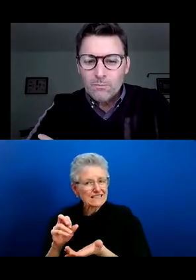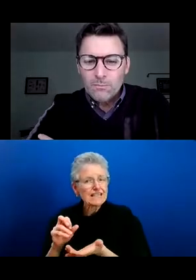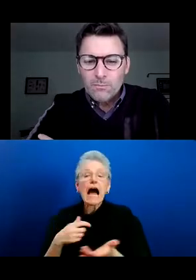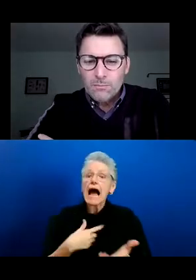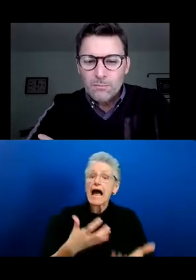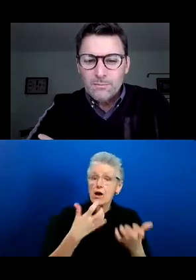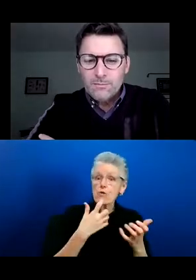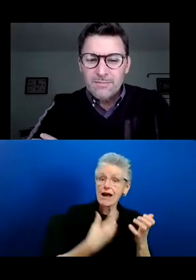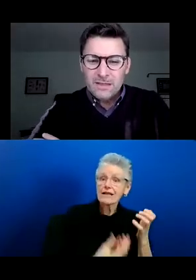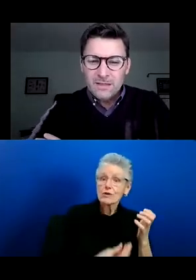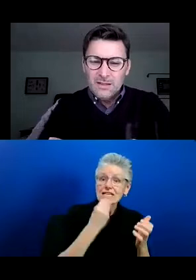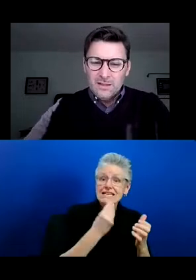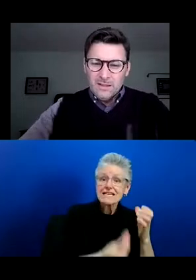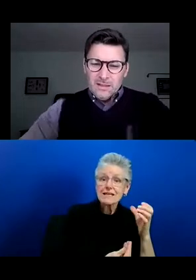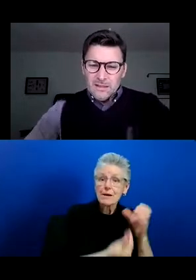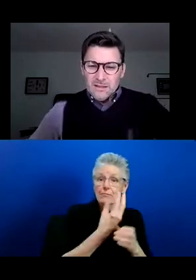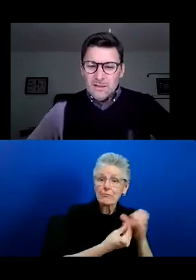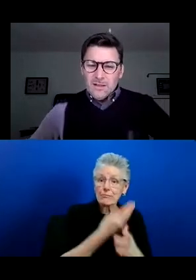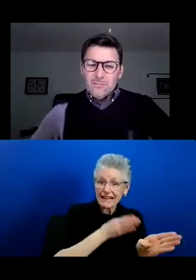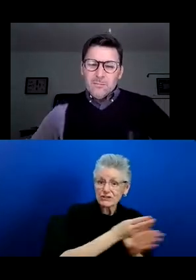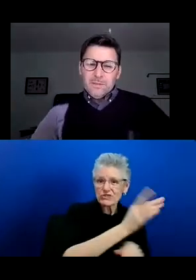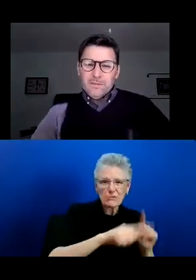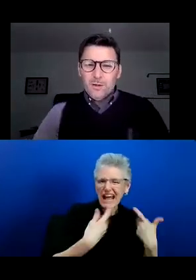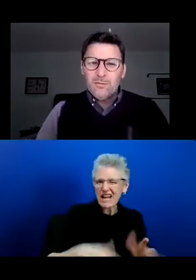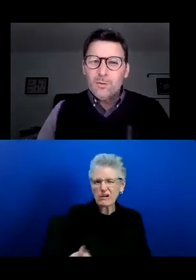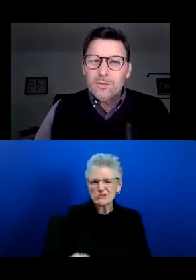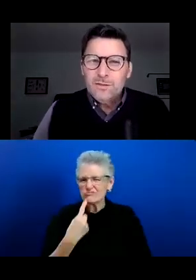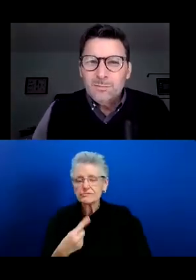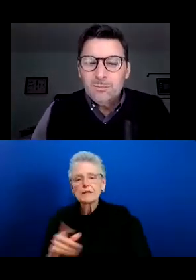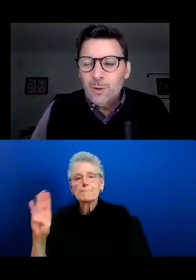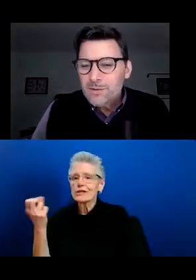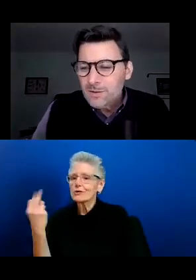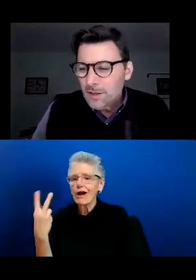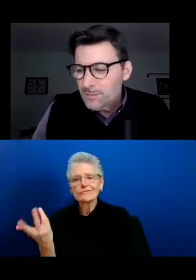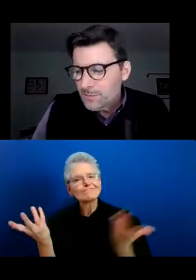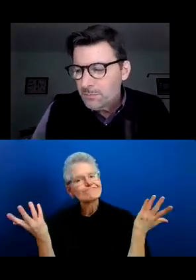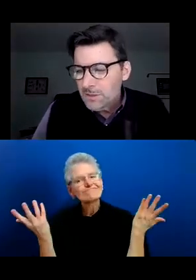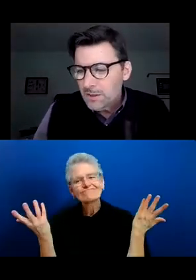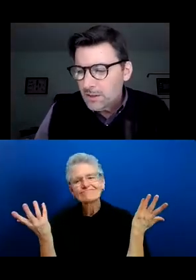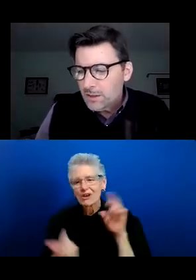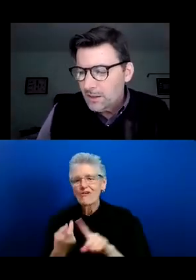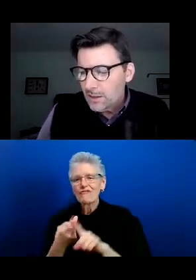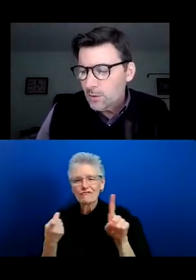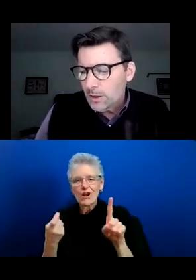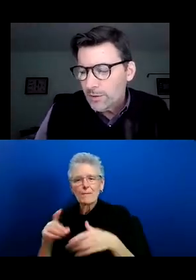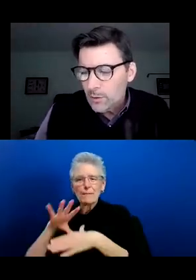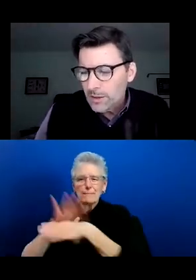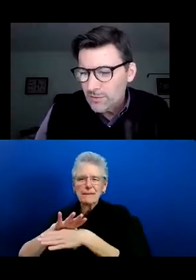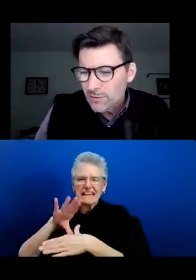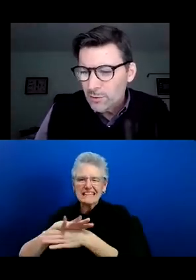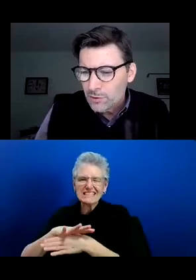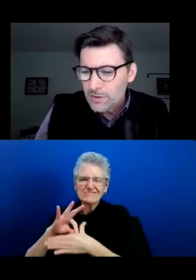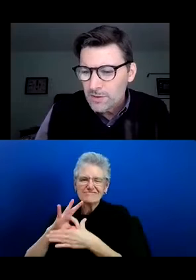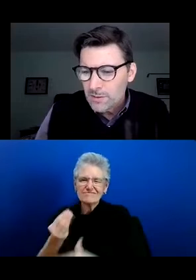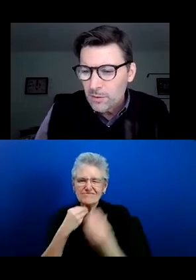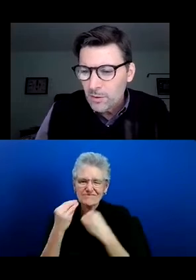unless absolutely necessary. Thanks so much. Yeah, B12 unfortunately mostly comes from meat. And again, a great question